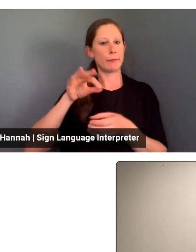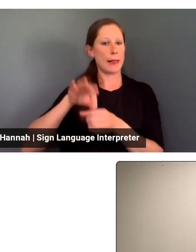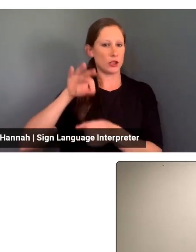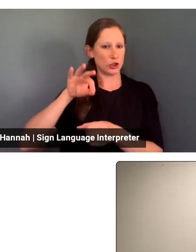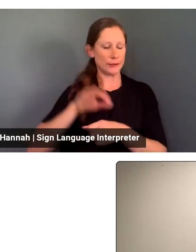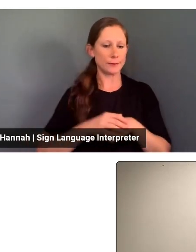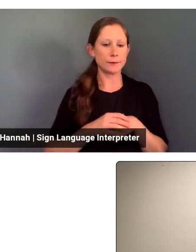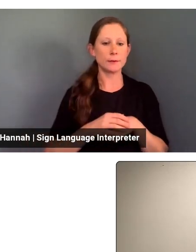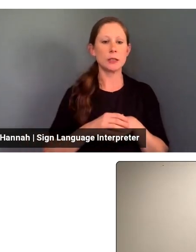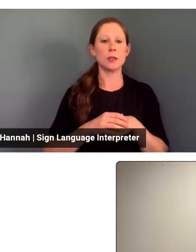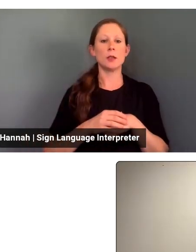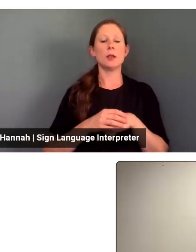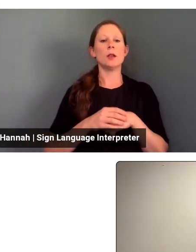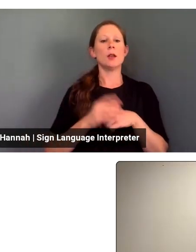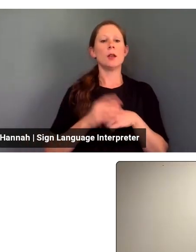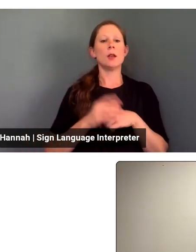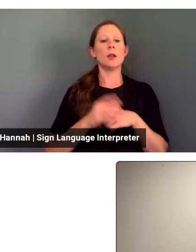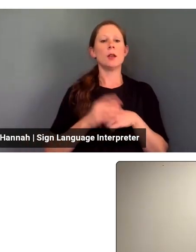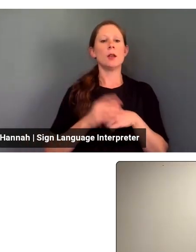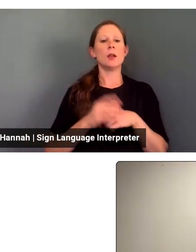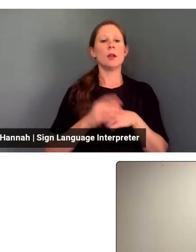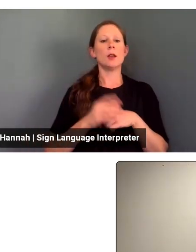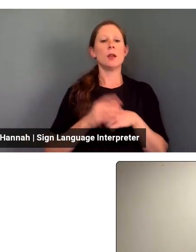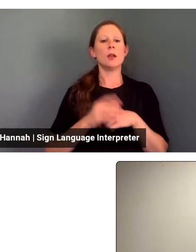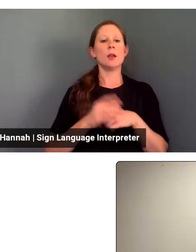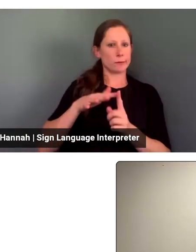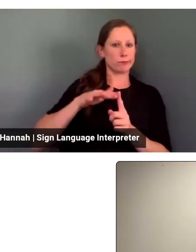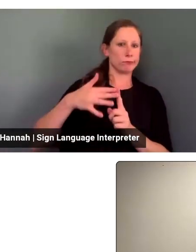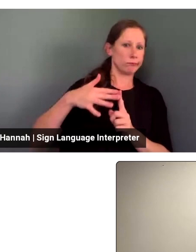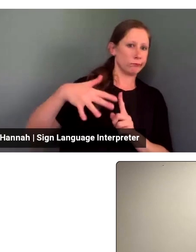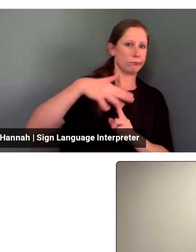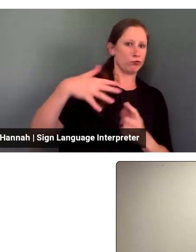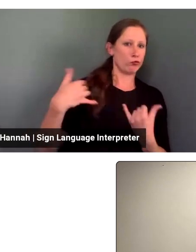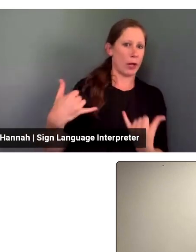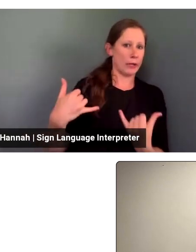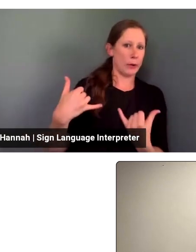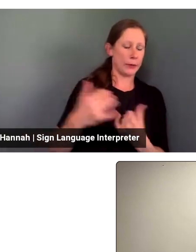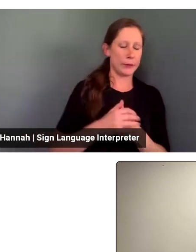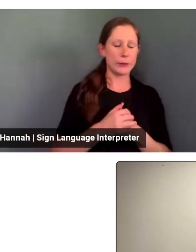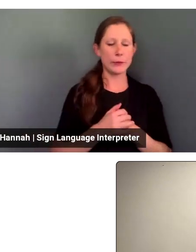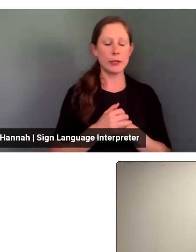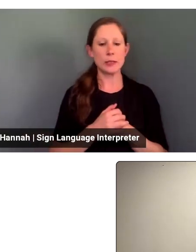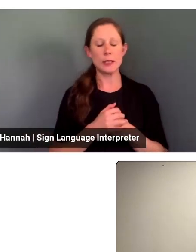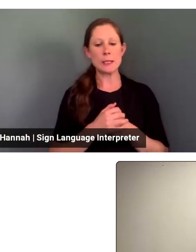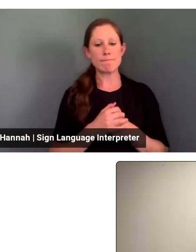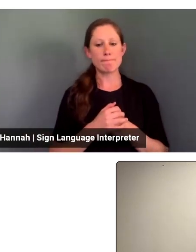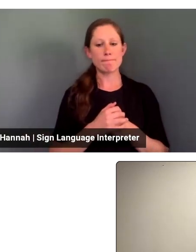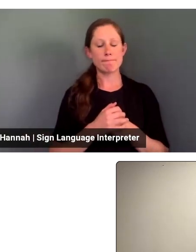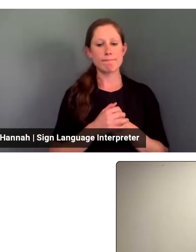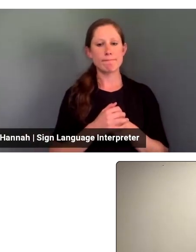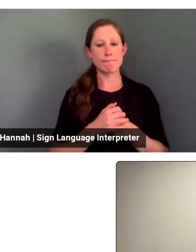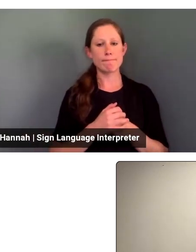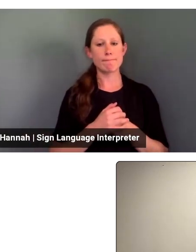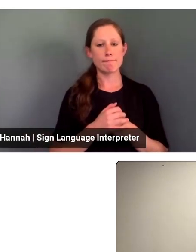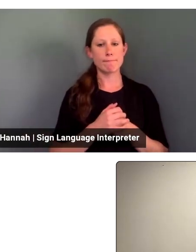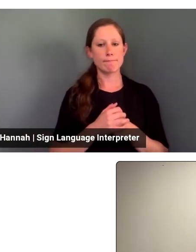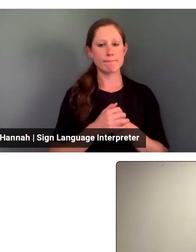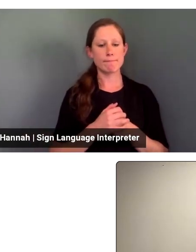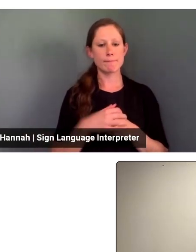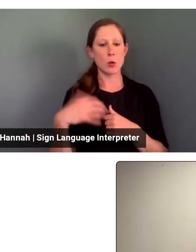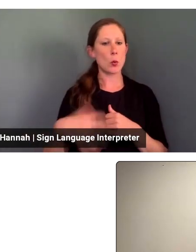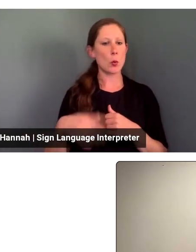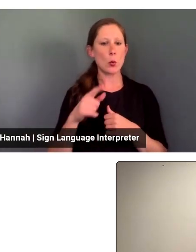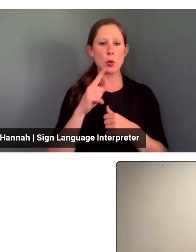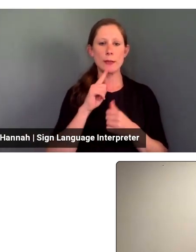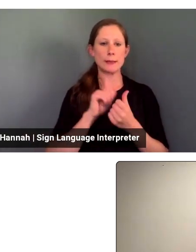backdrop that we're in at the moment. And we've seen this incredibly tight labor market